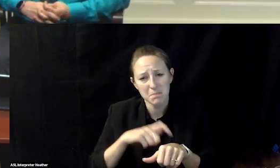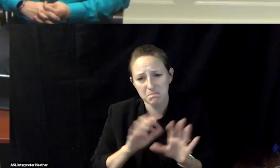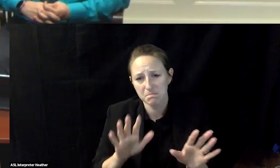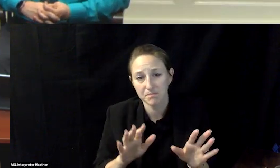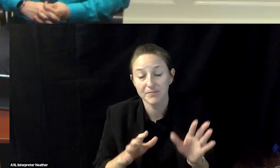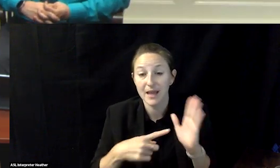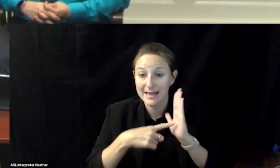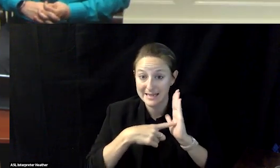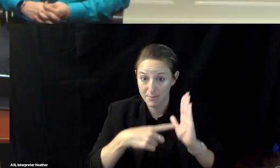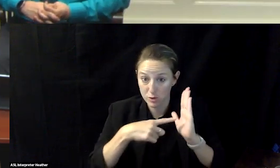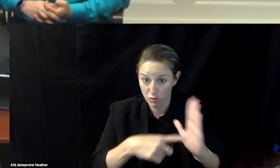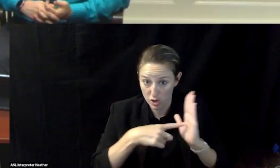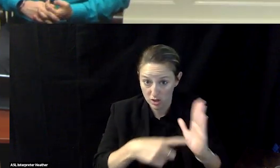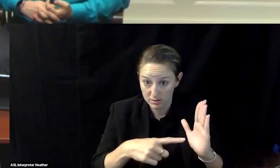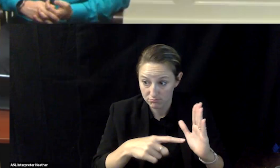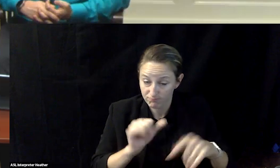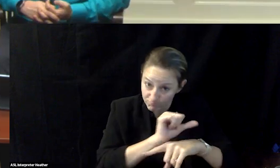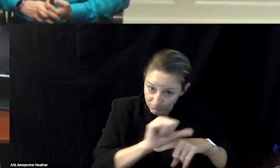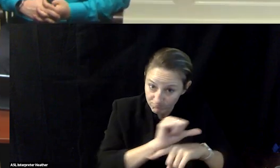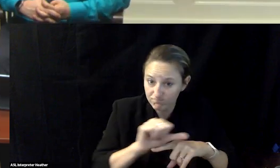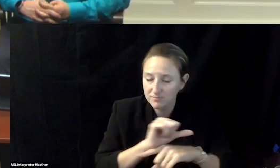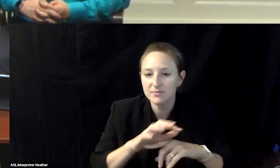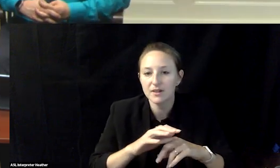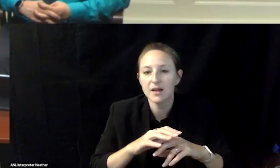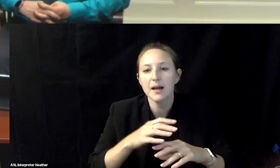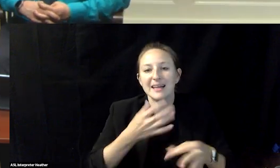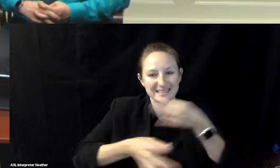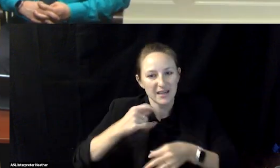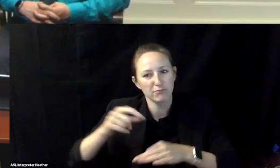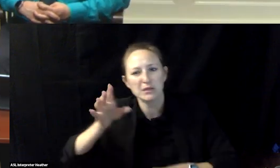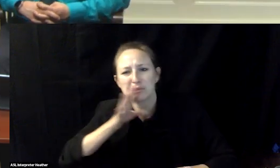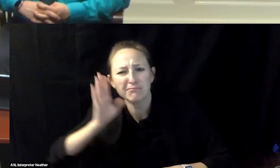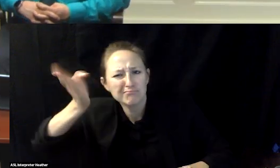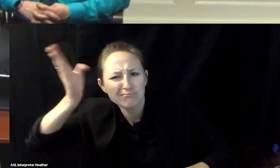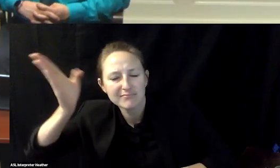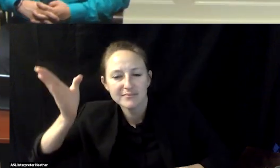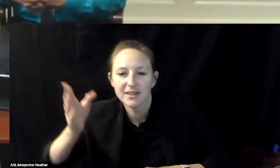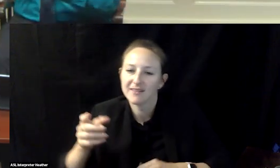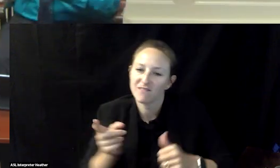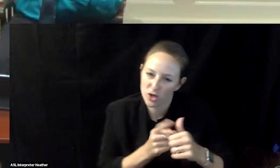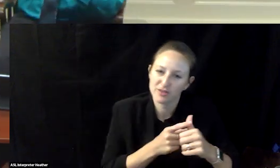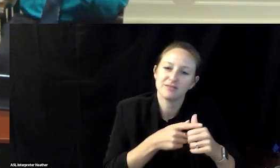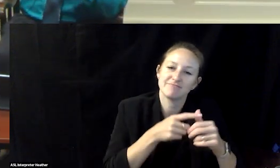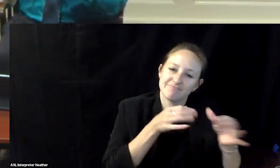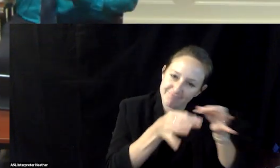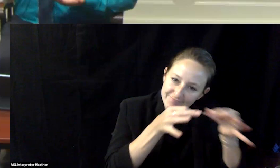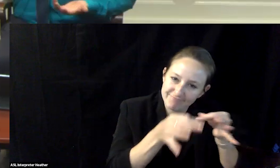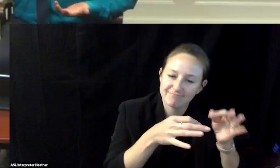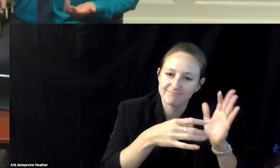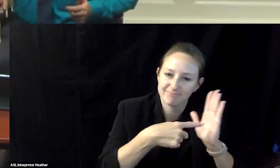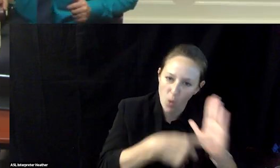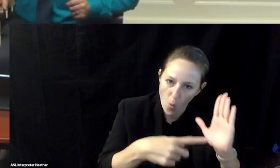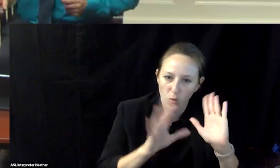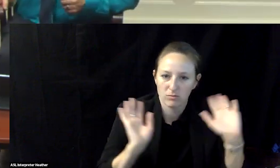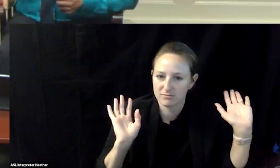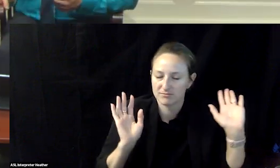demonstration over the speaking to me is the first place I would go. Sure. I find it